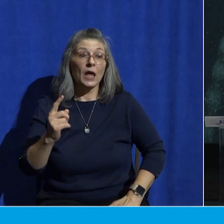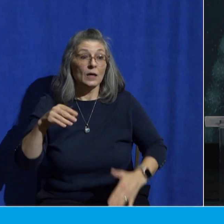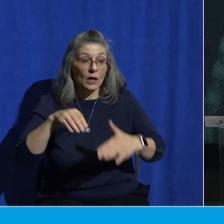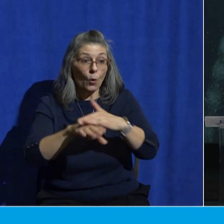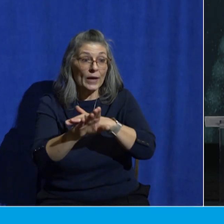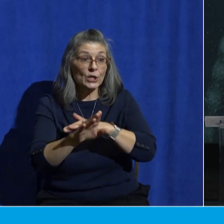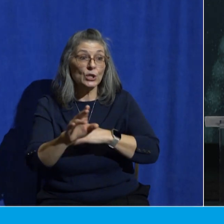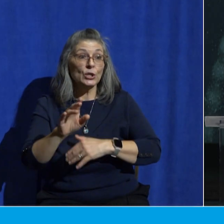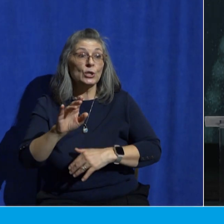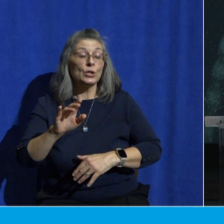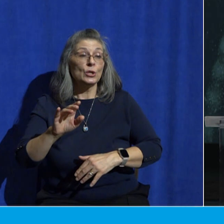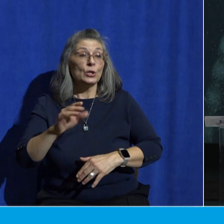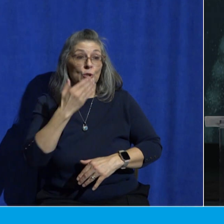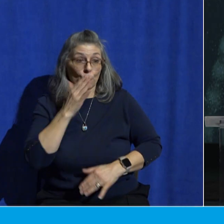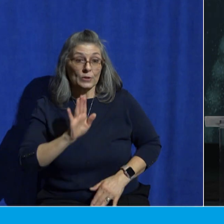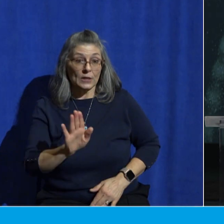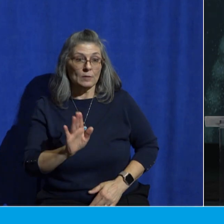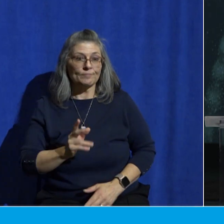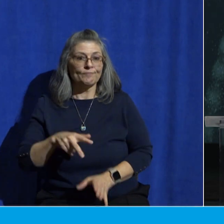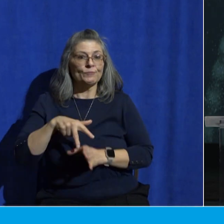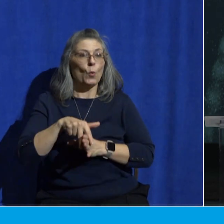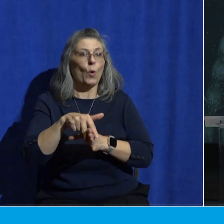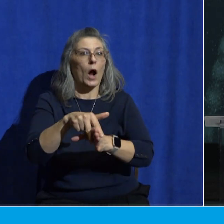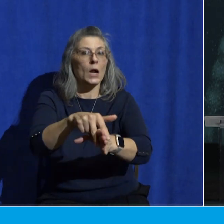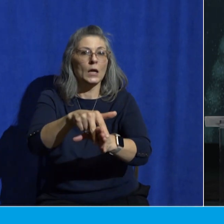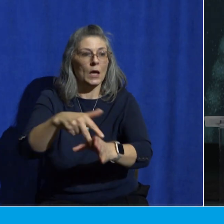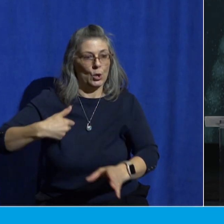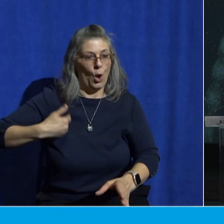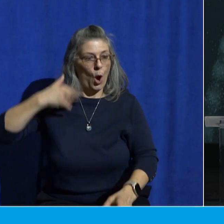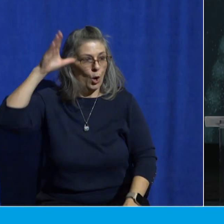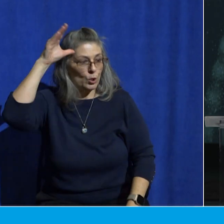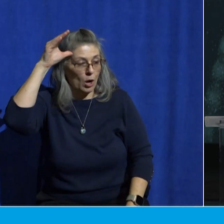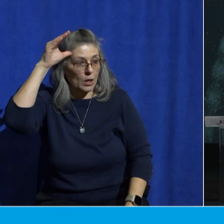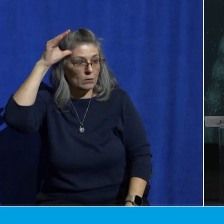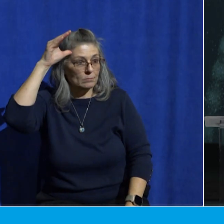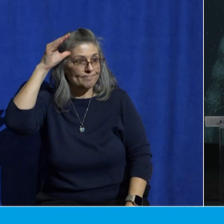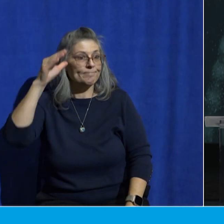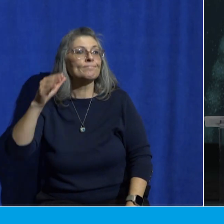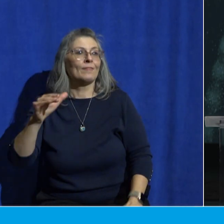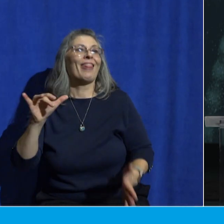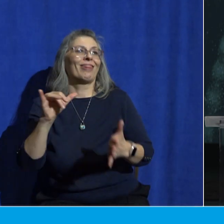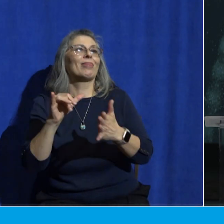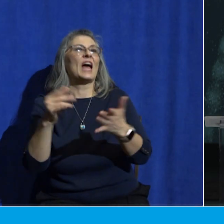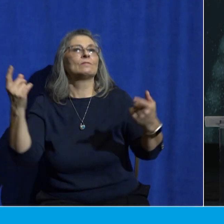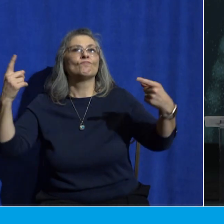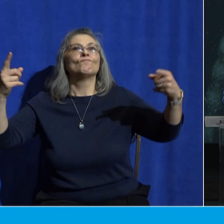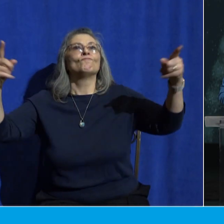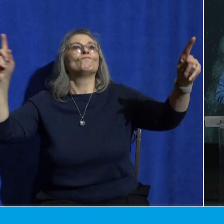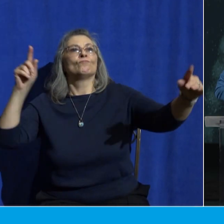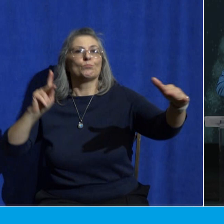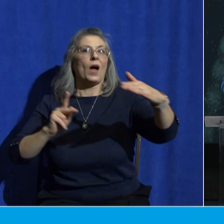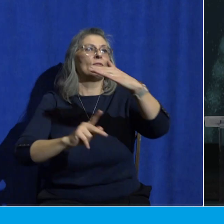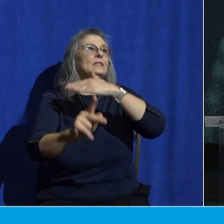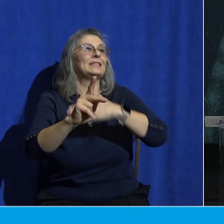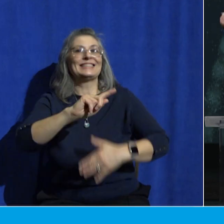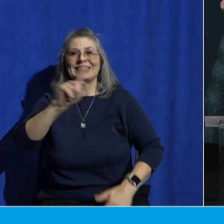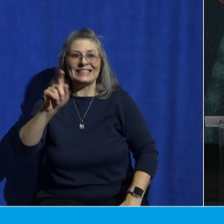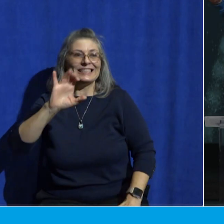Jerusalem on a colt as a fulfillment of what Zechariah had